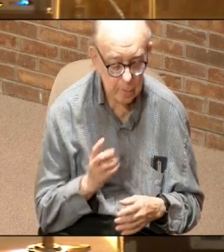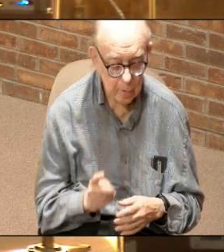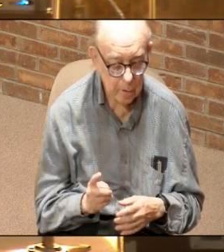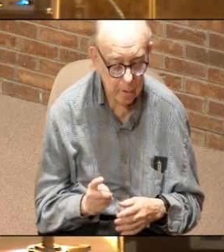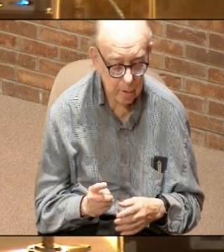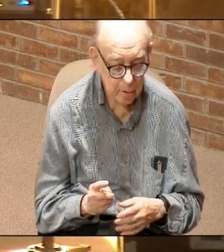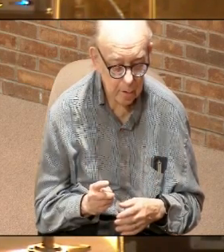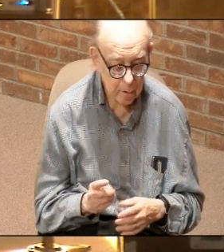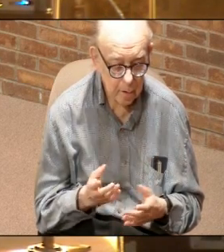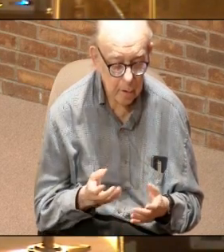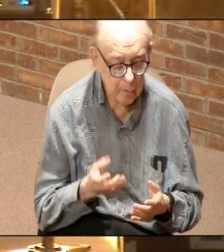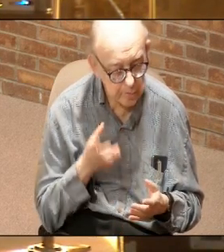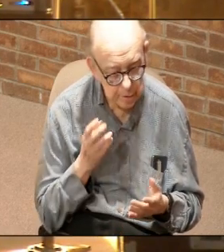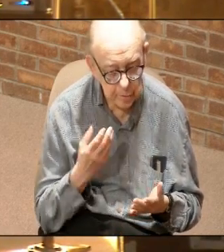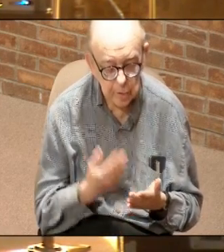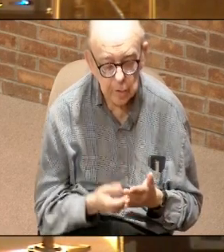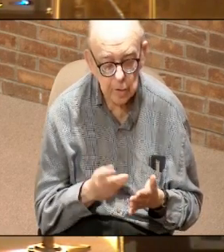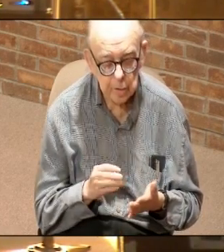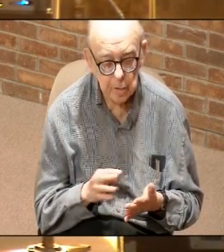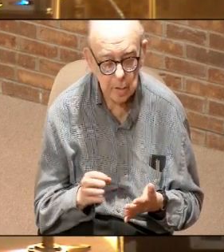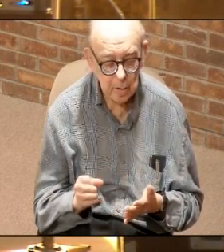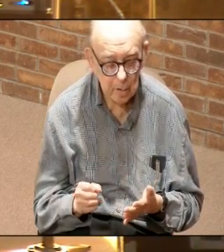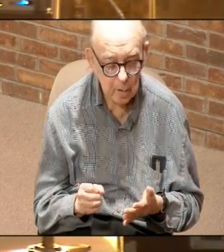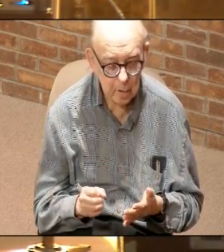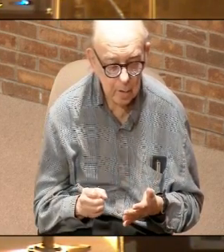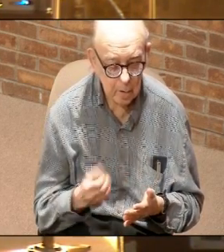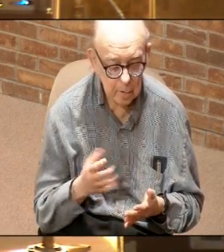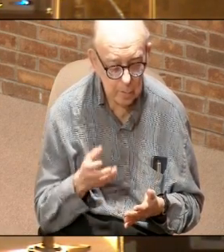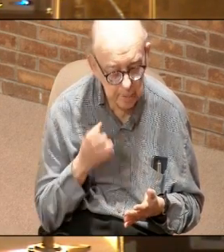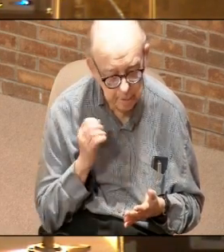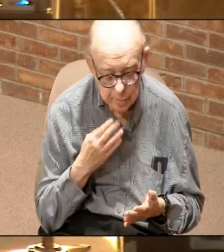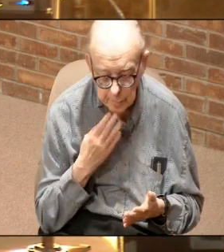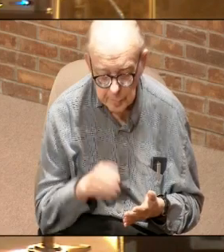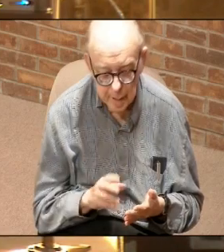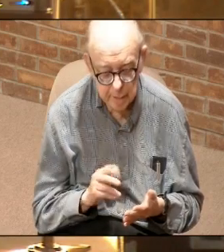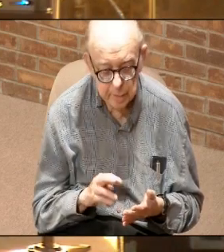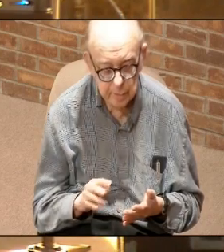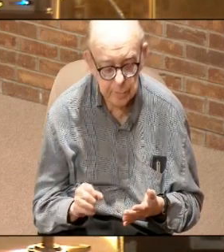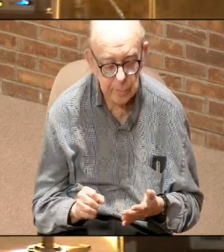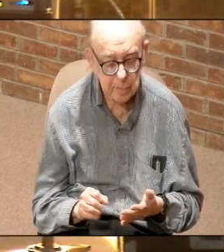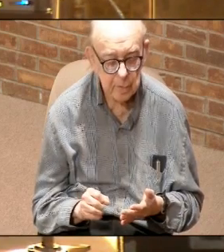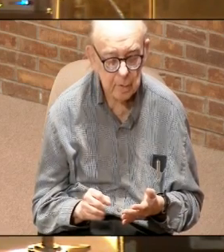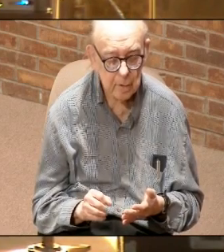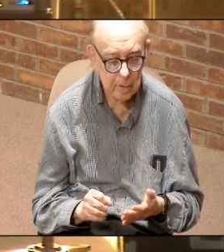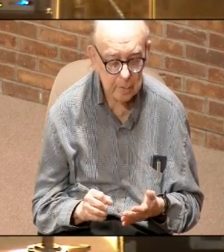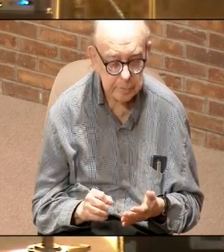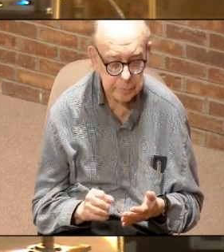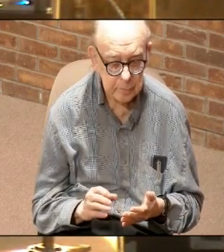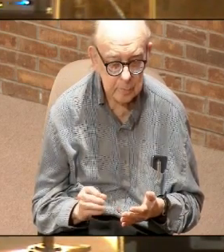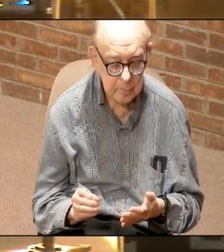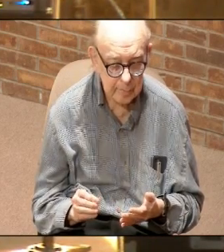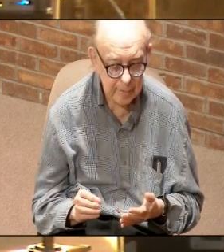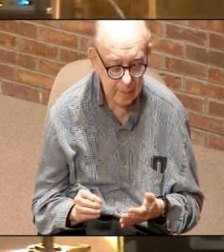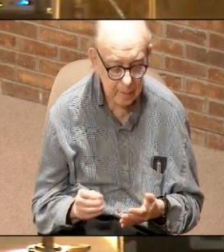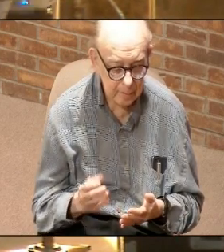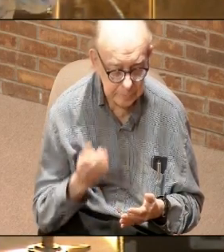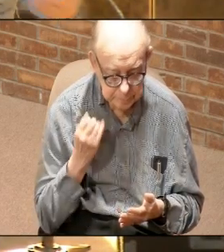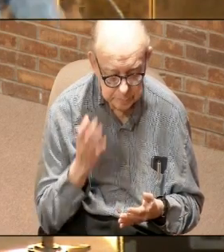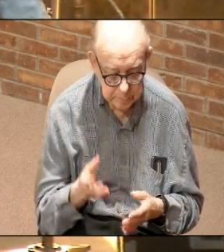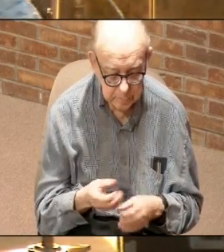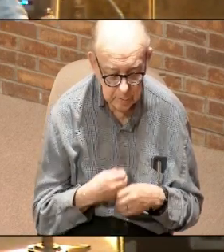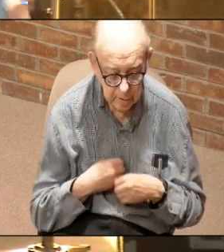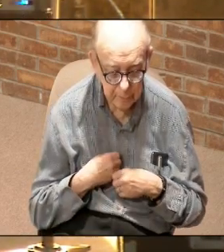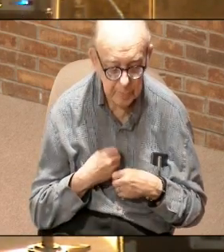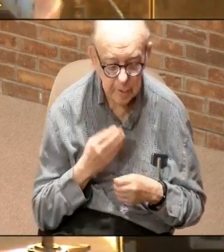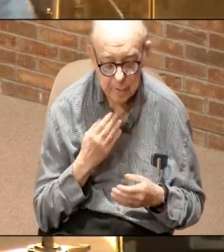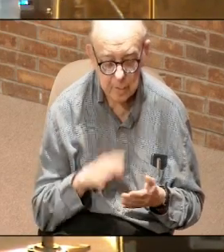want to hear the good news, right? I don't want to hear the bad news. And so if you give me the